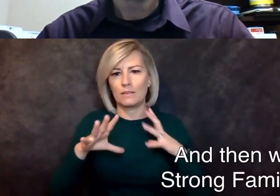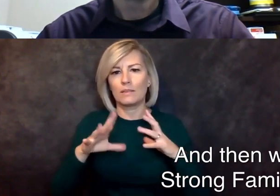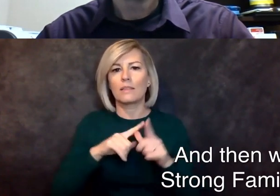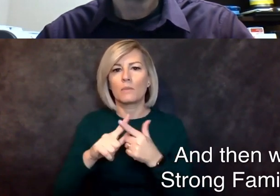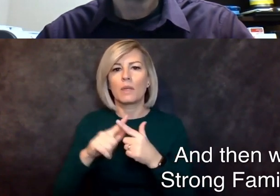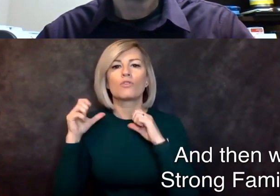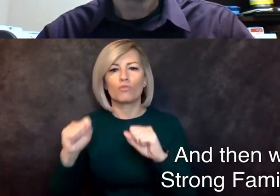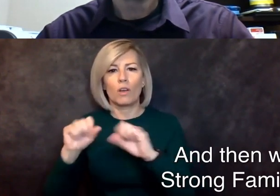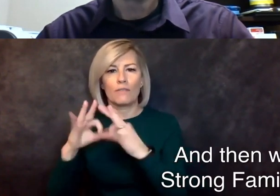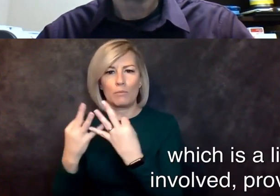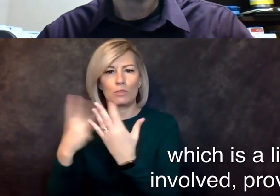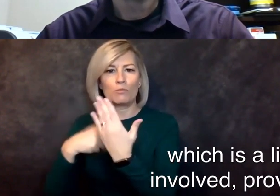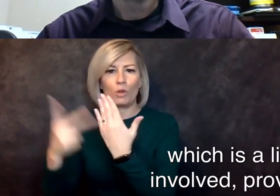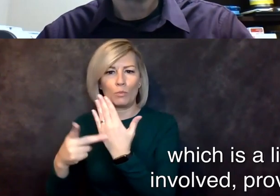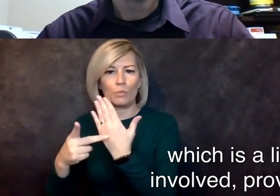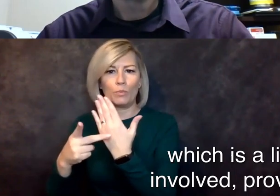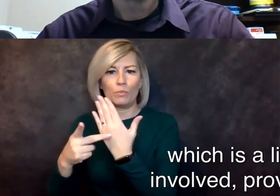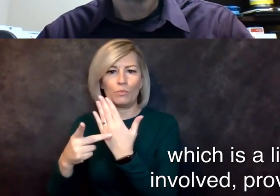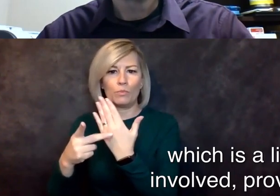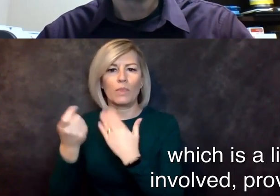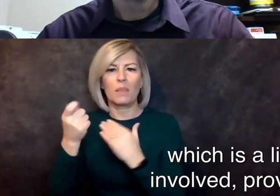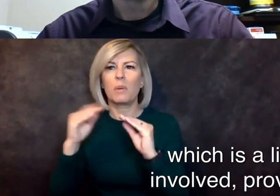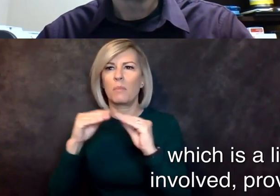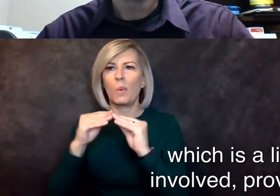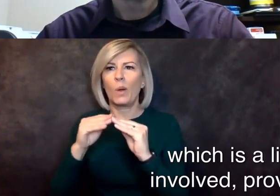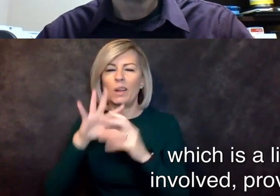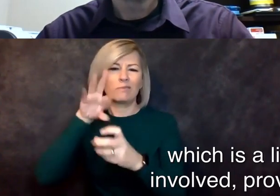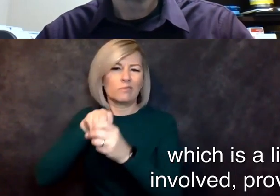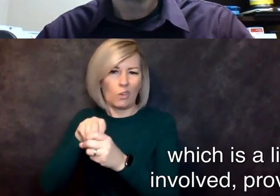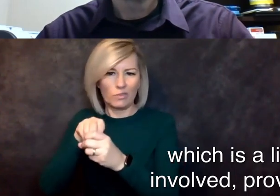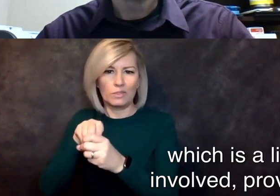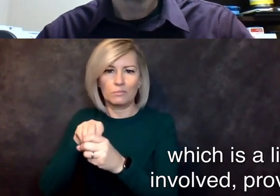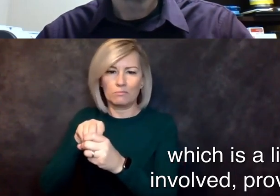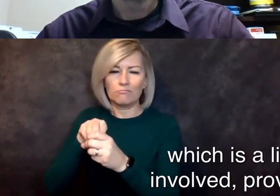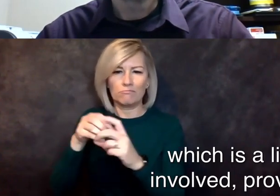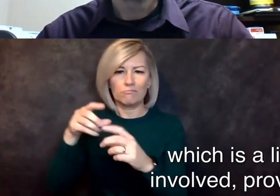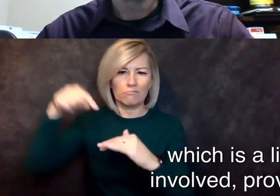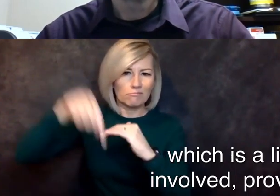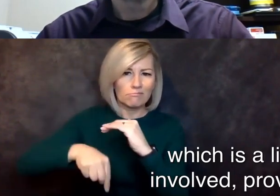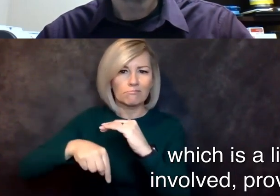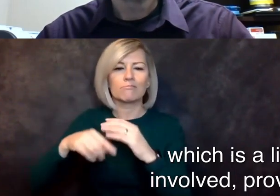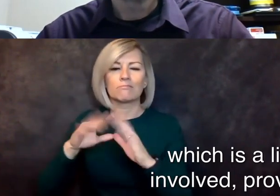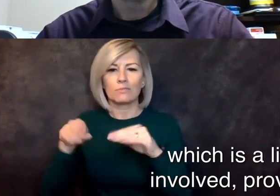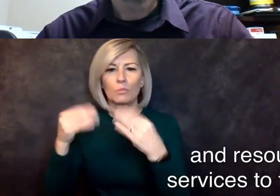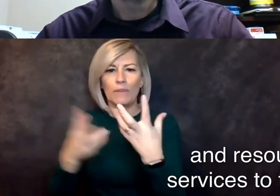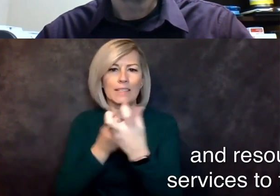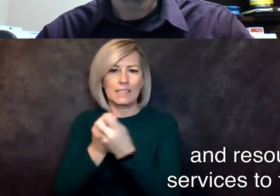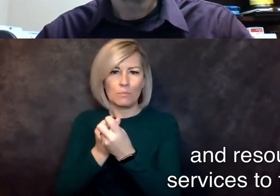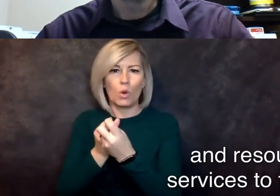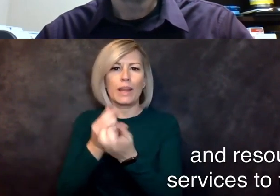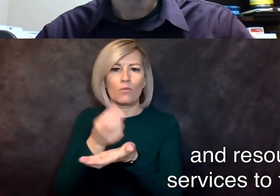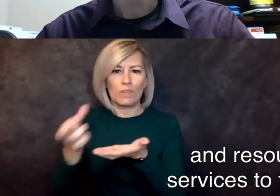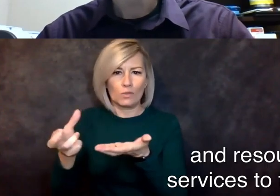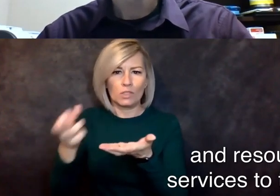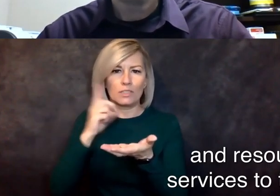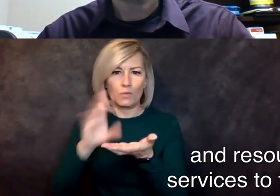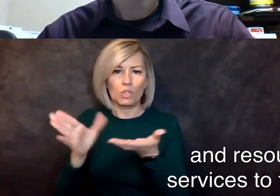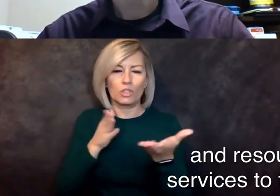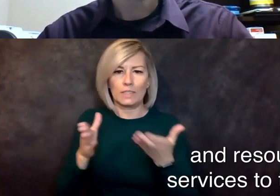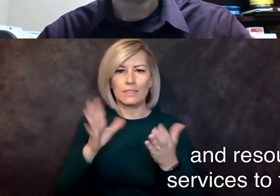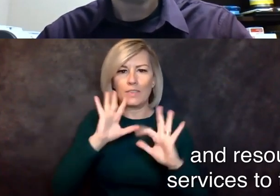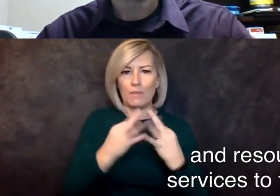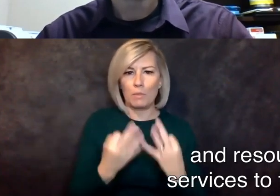Strong Families program, which is a little bit more involved, providing support and resources and services